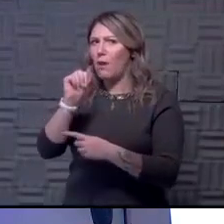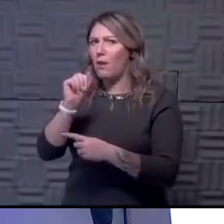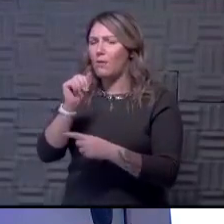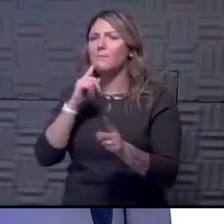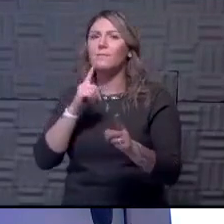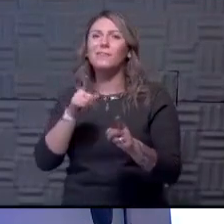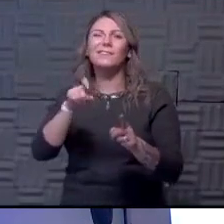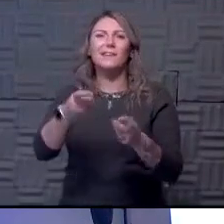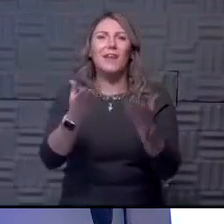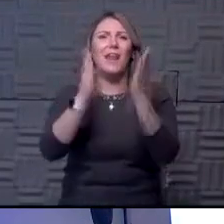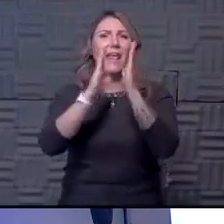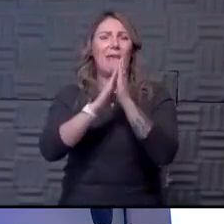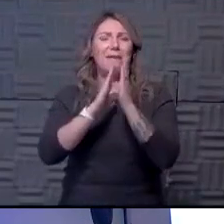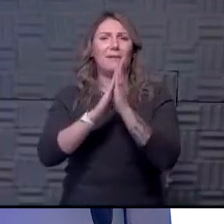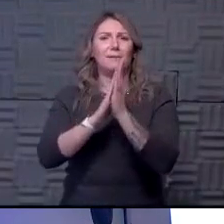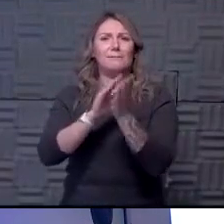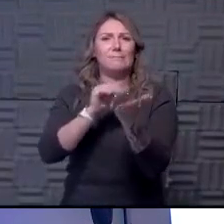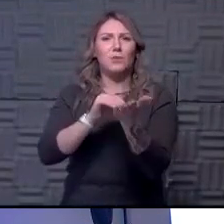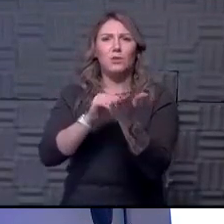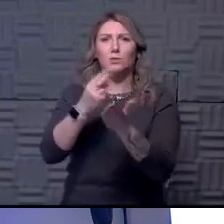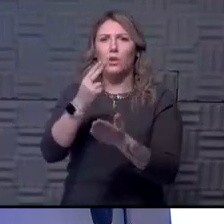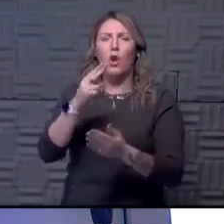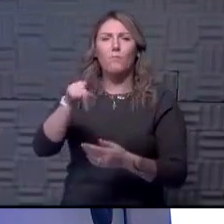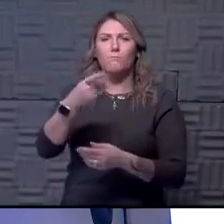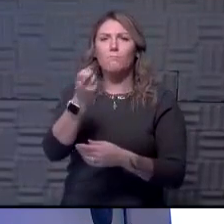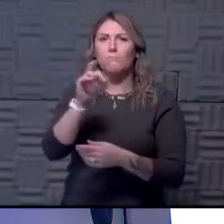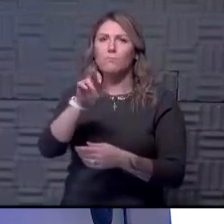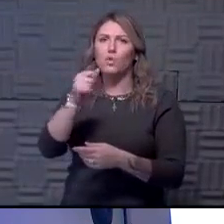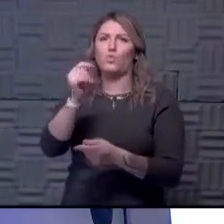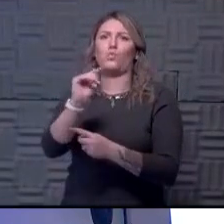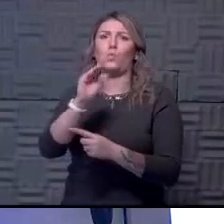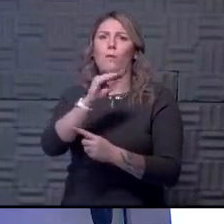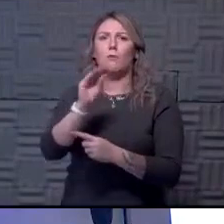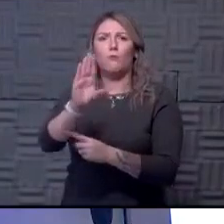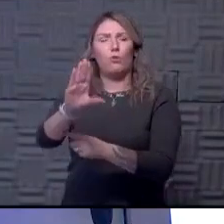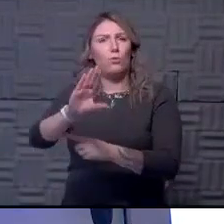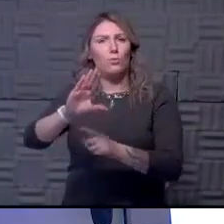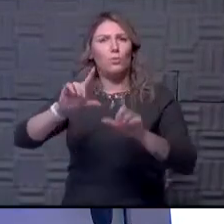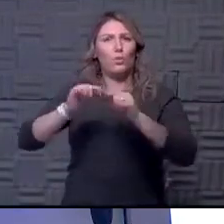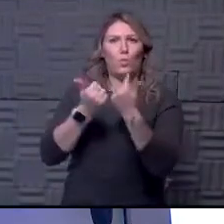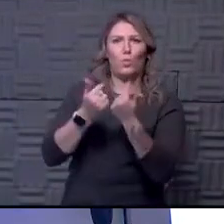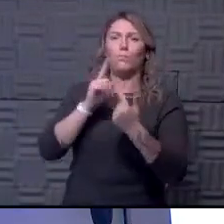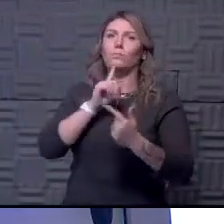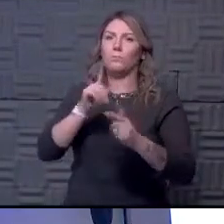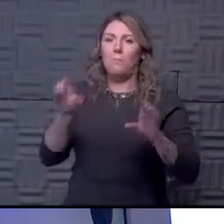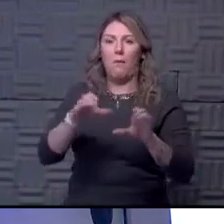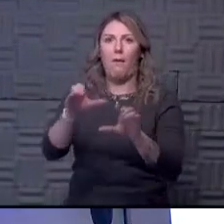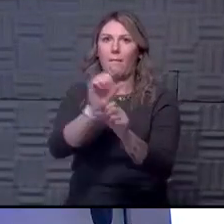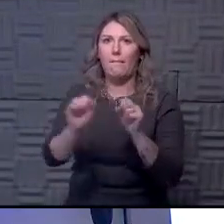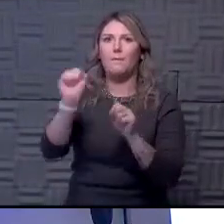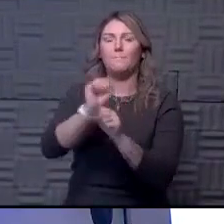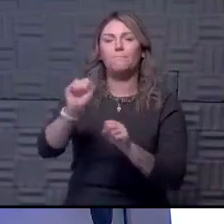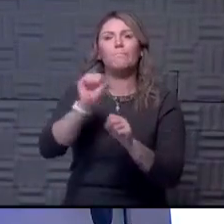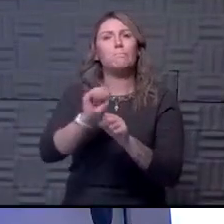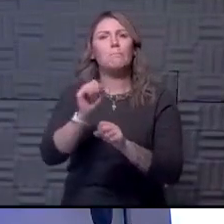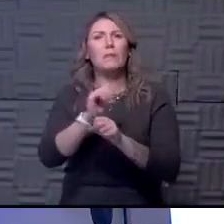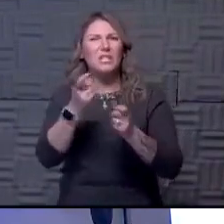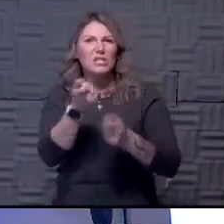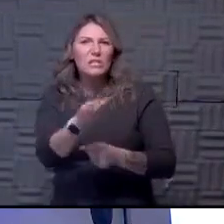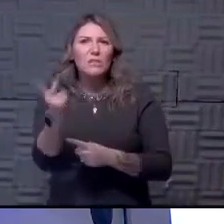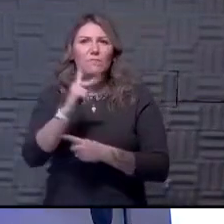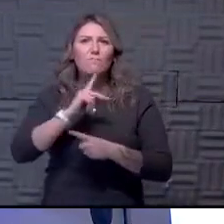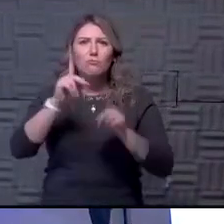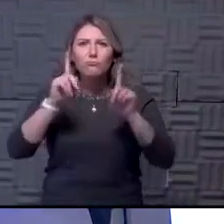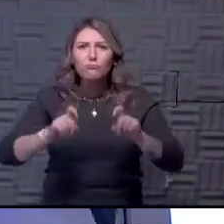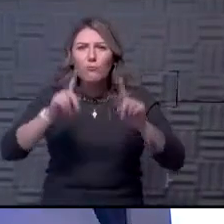we'd have to ask Dr. Pahood to find out. We know So that Dr. we'll find Pahood out. and her group over there at Children's is very active in getting it. Yeah, I know they're in a couple of child. I know they're a